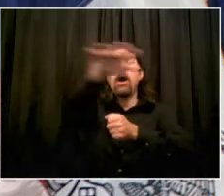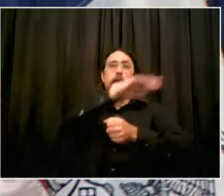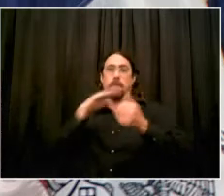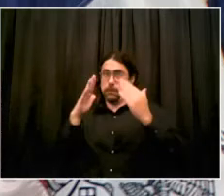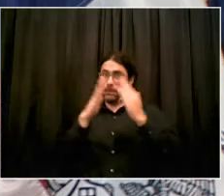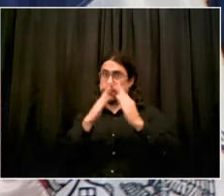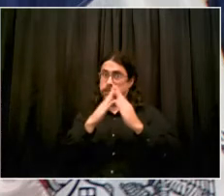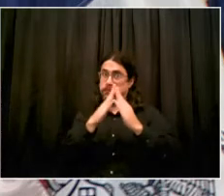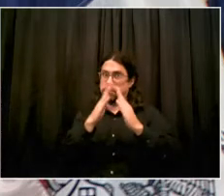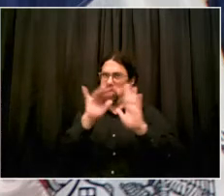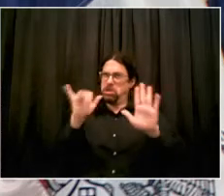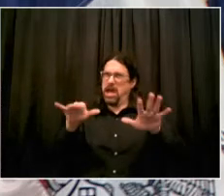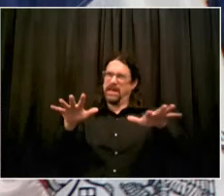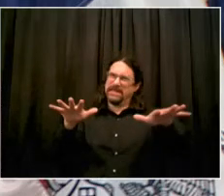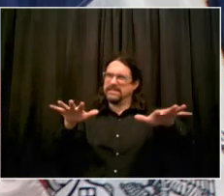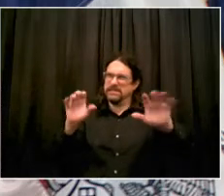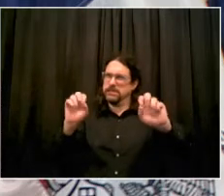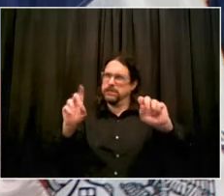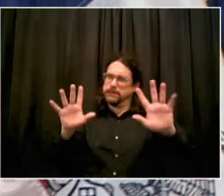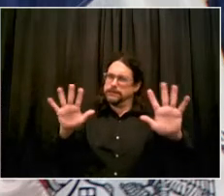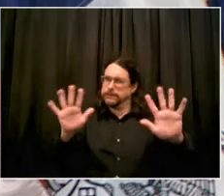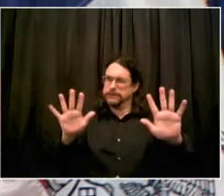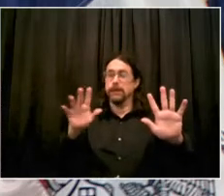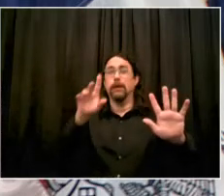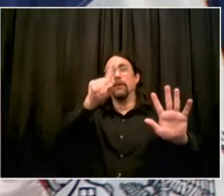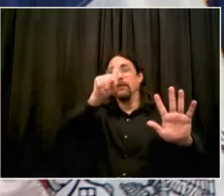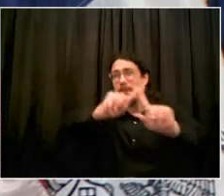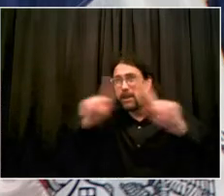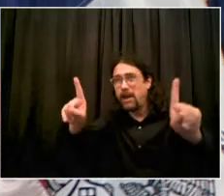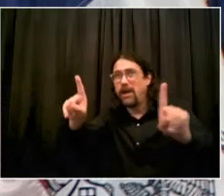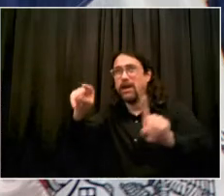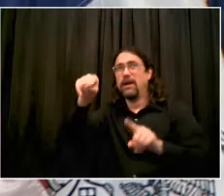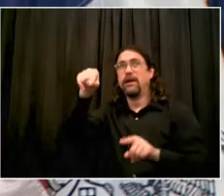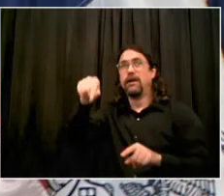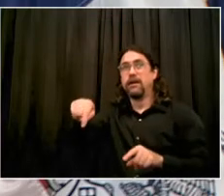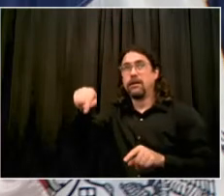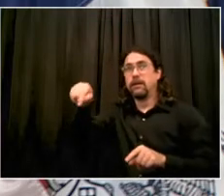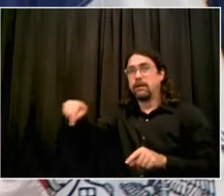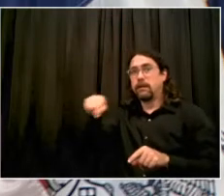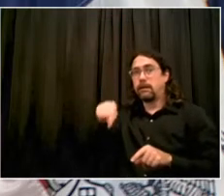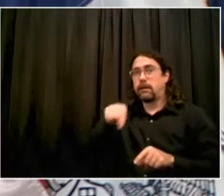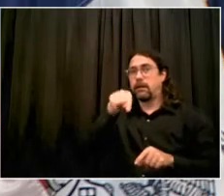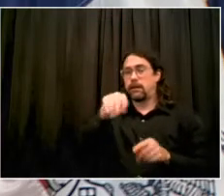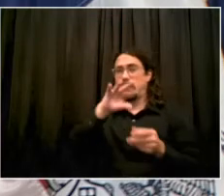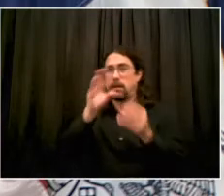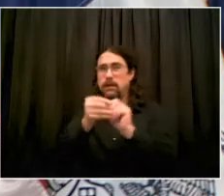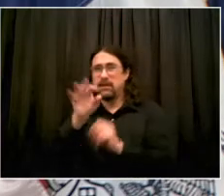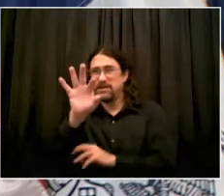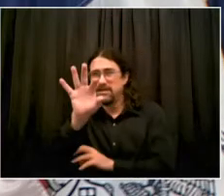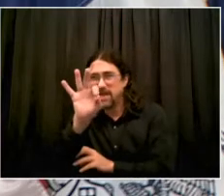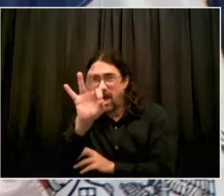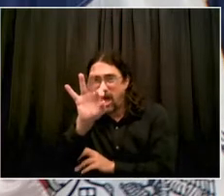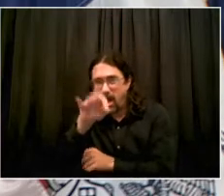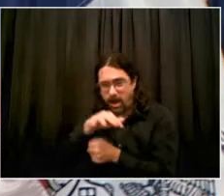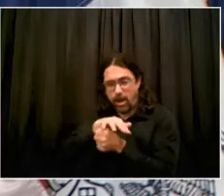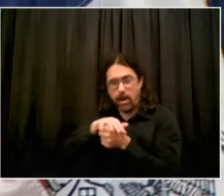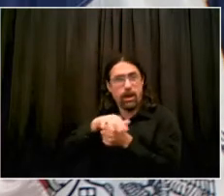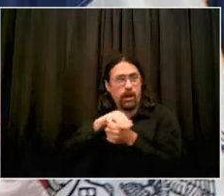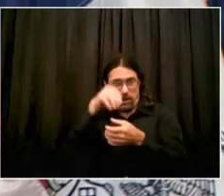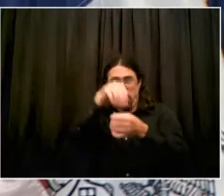about that. So for the first time in months, you're going to see a daily number over 3%, and